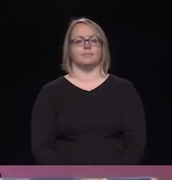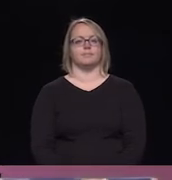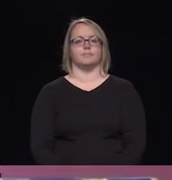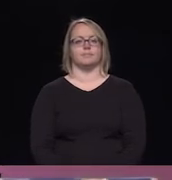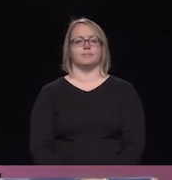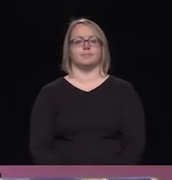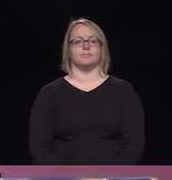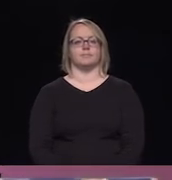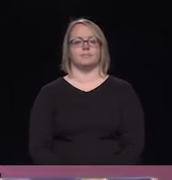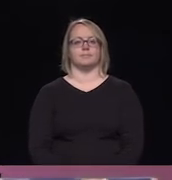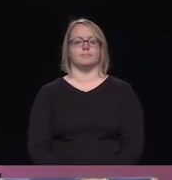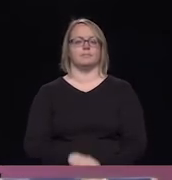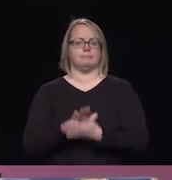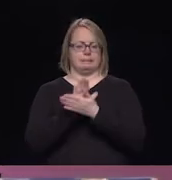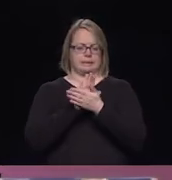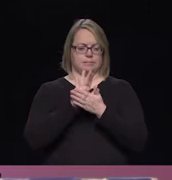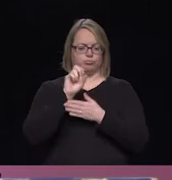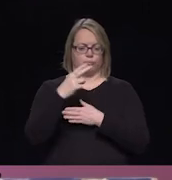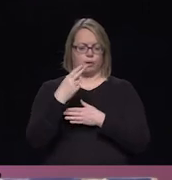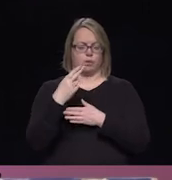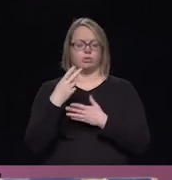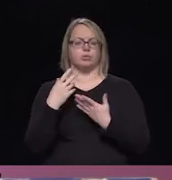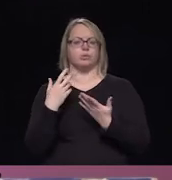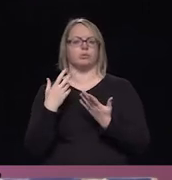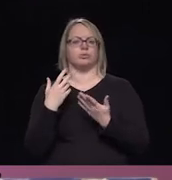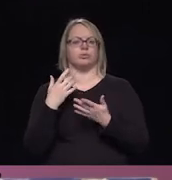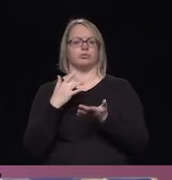Make sure to pinch it so that it's sharp again.